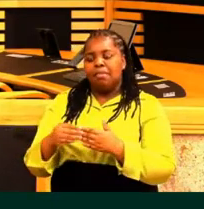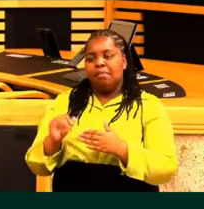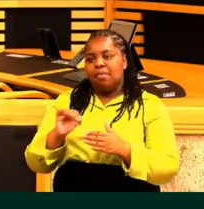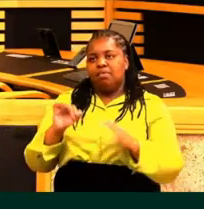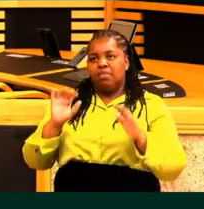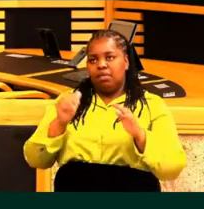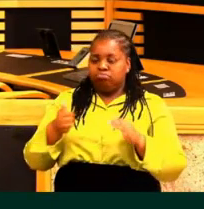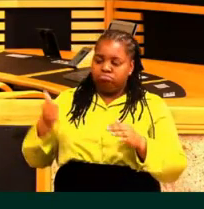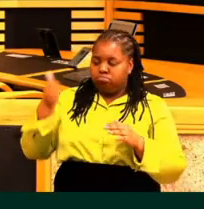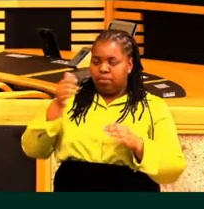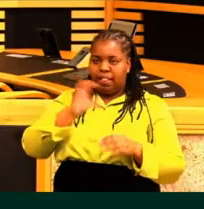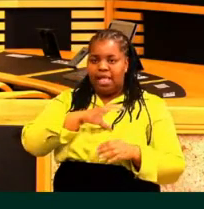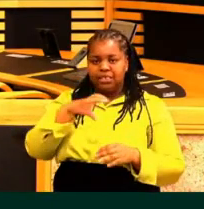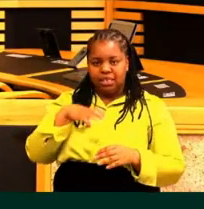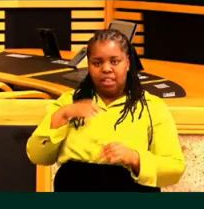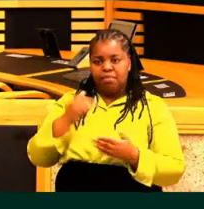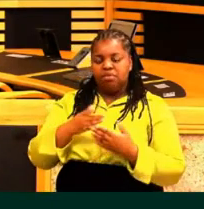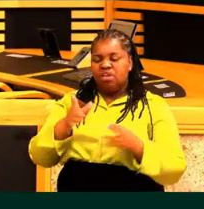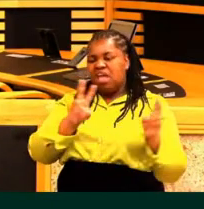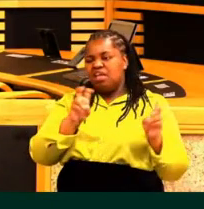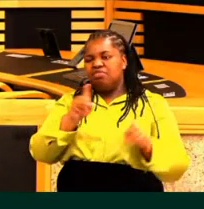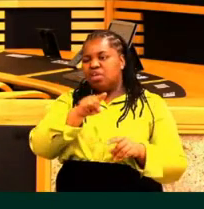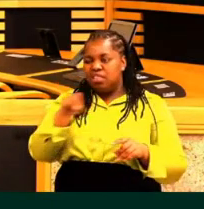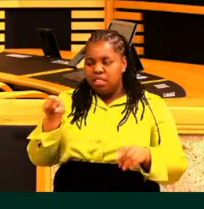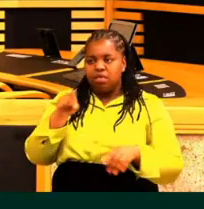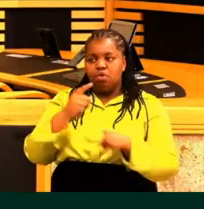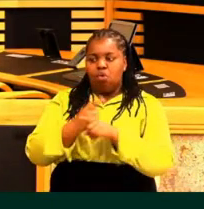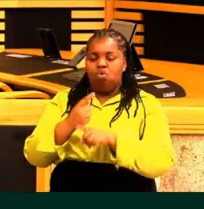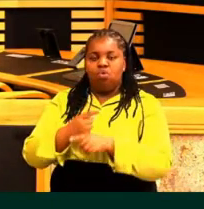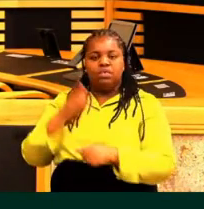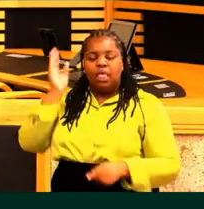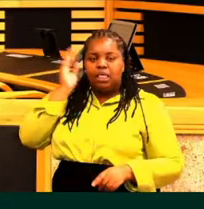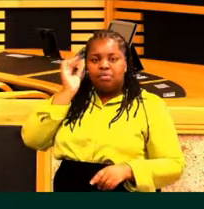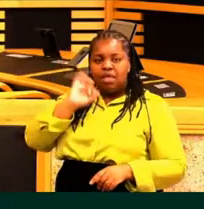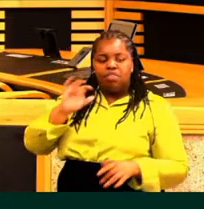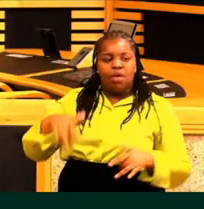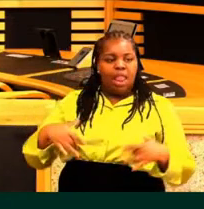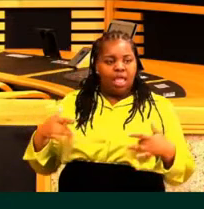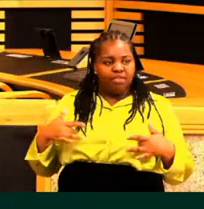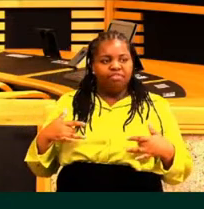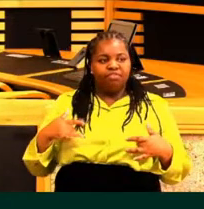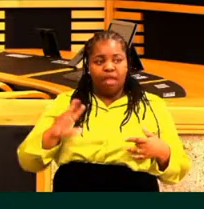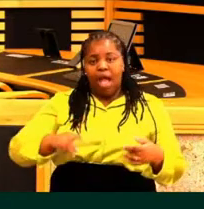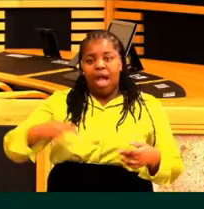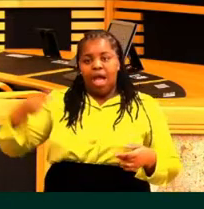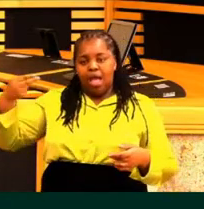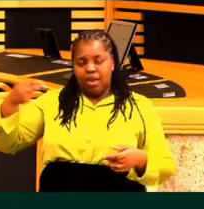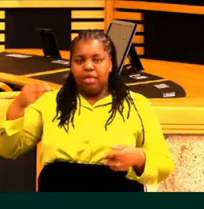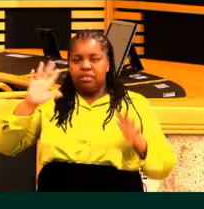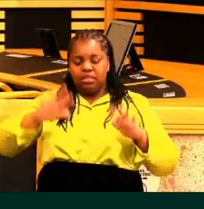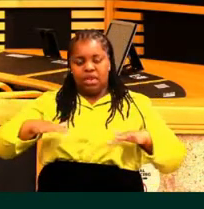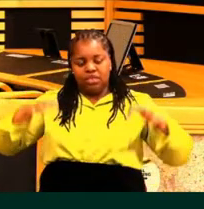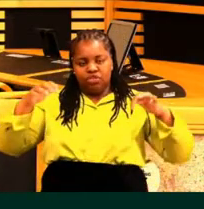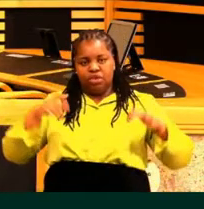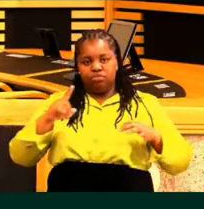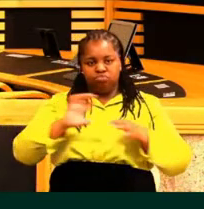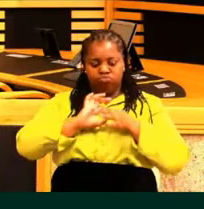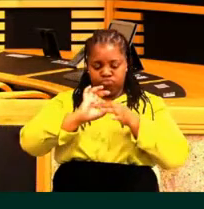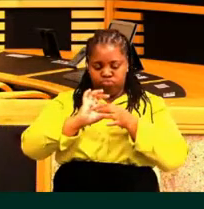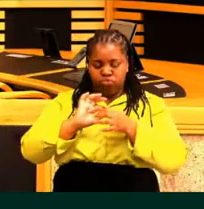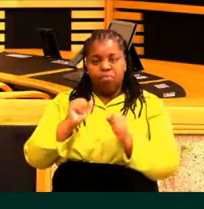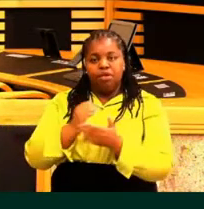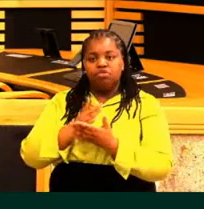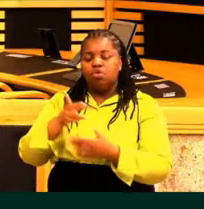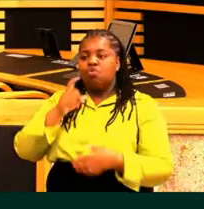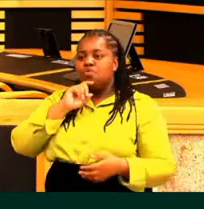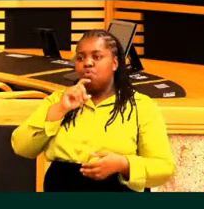Council on issues affecting their livelihood highlight the legislature's commitment to